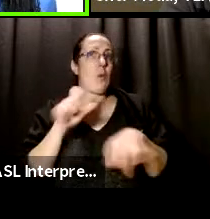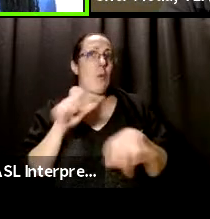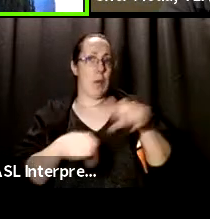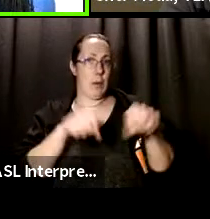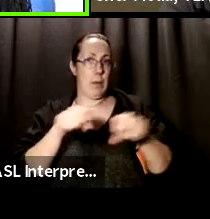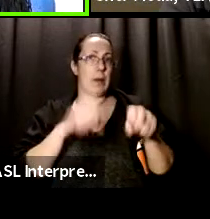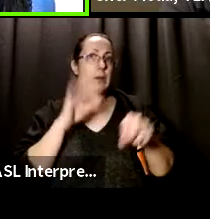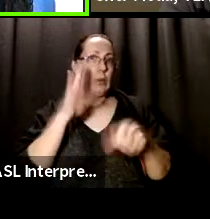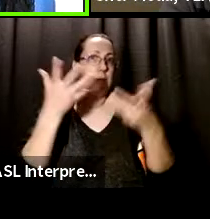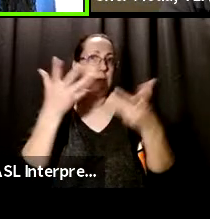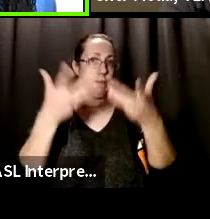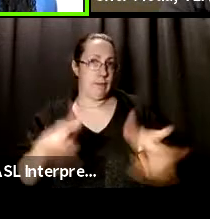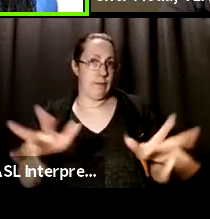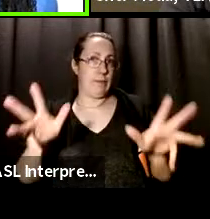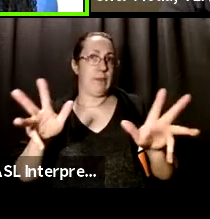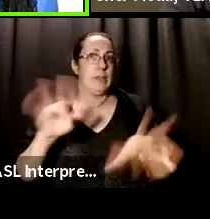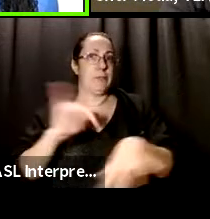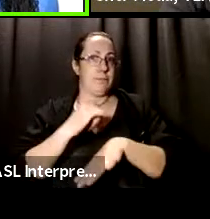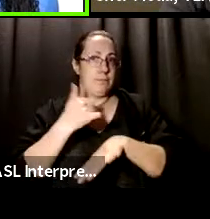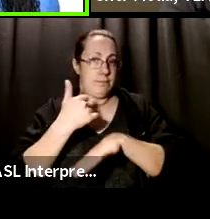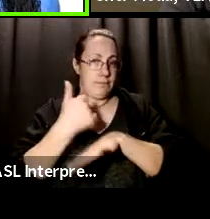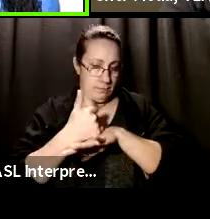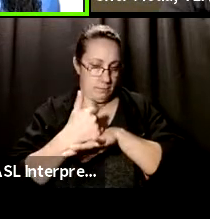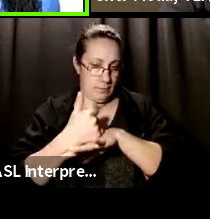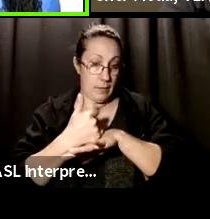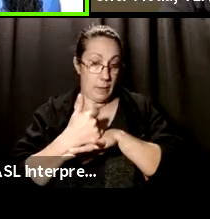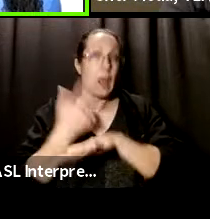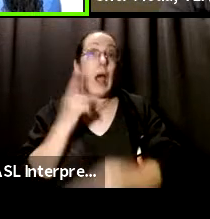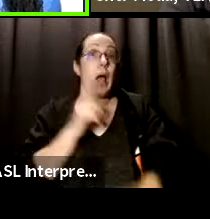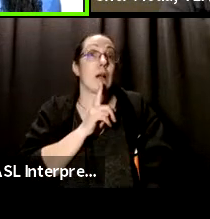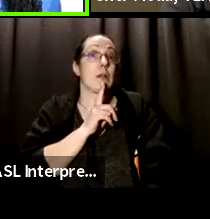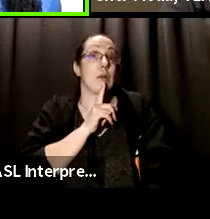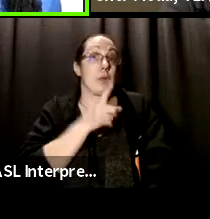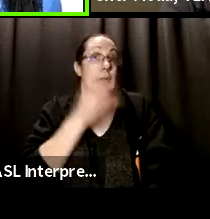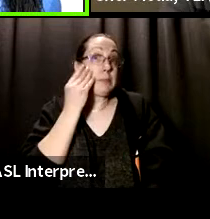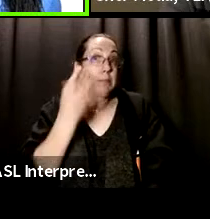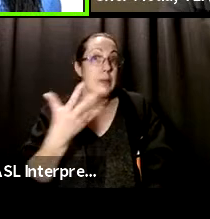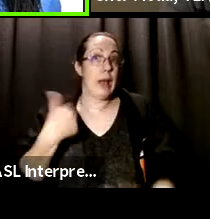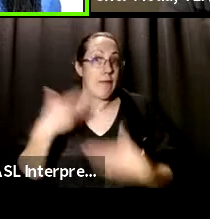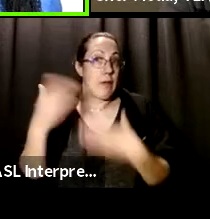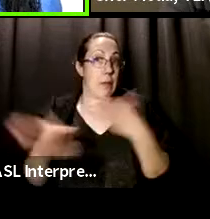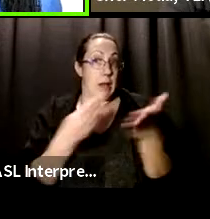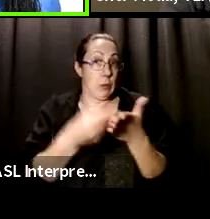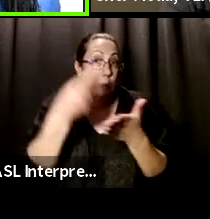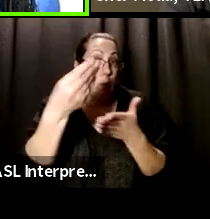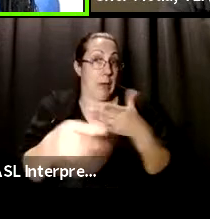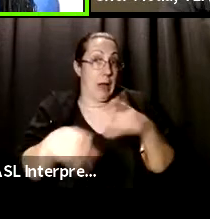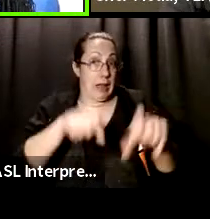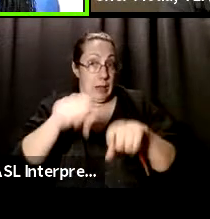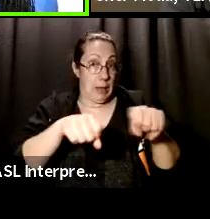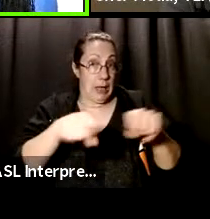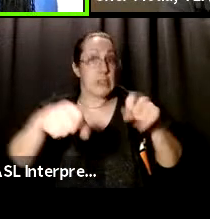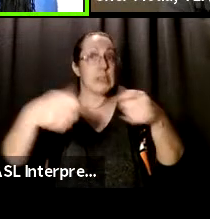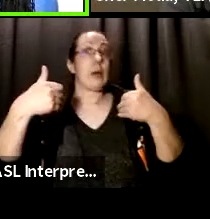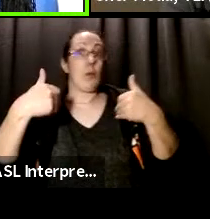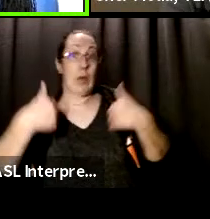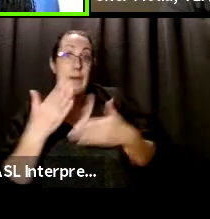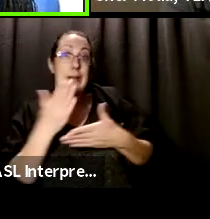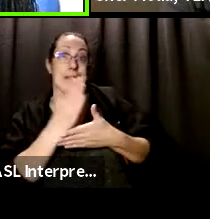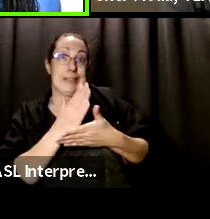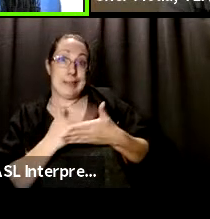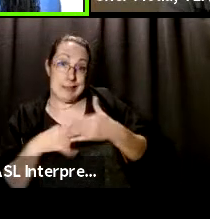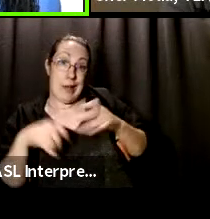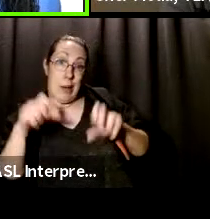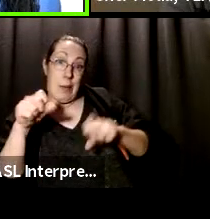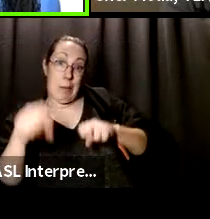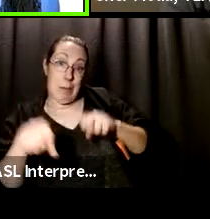we actually have a plan to purchase bikes, and we have some bikes that we may